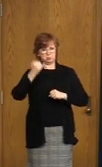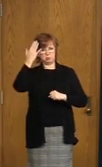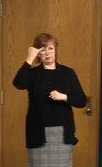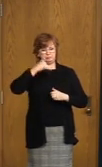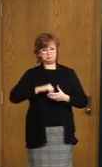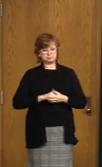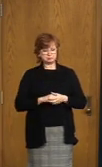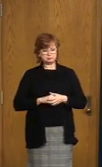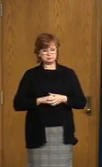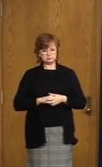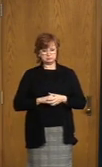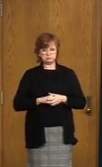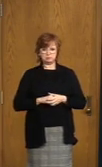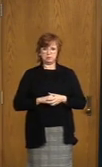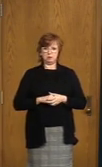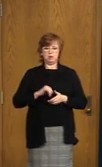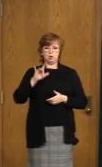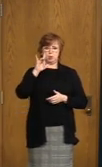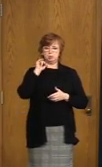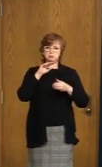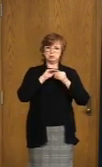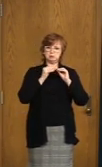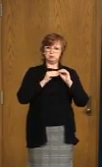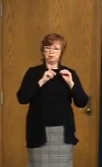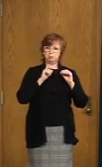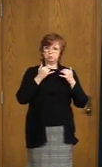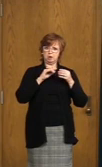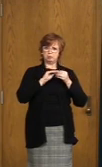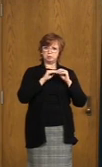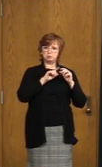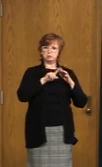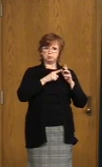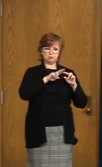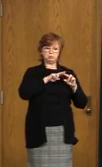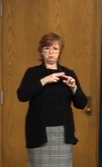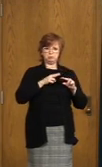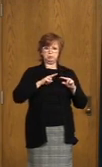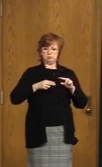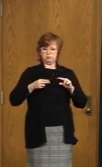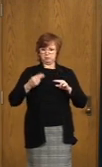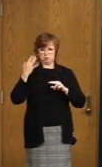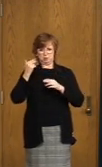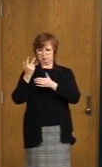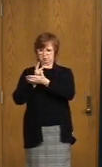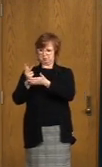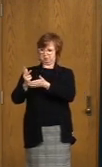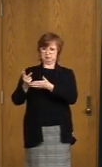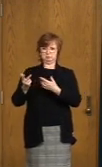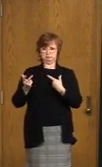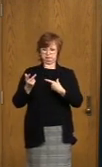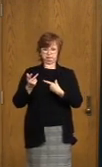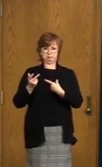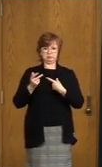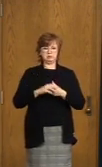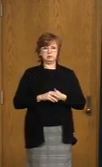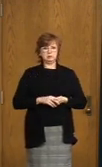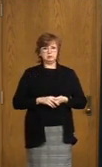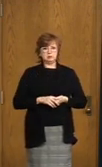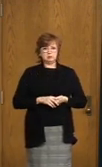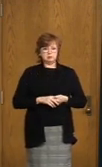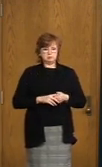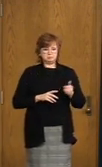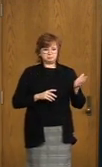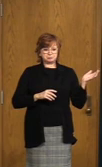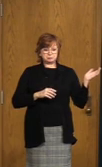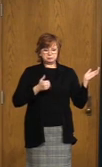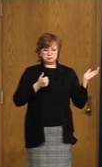and the situation seems to be changing. So I'm just wondering why you chose 3 weeks. I would just say part of the discussion that we had